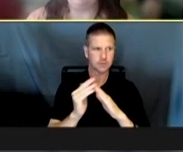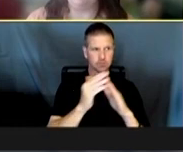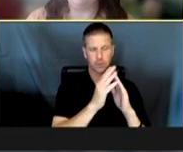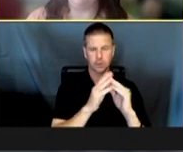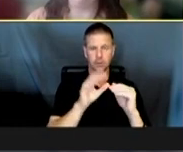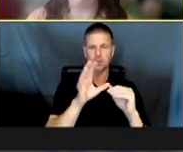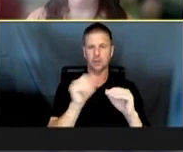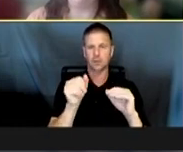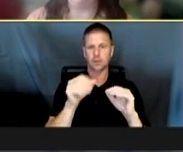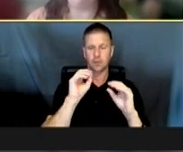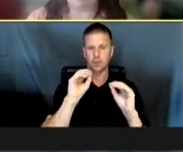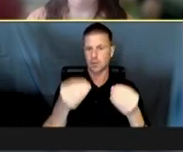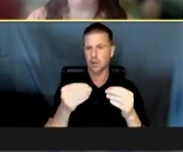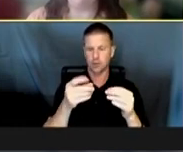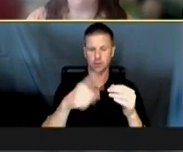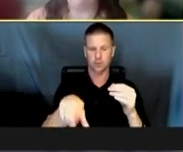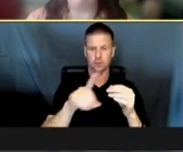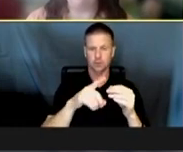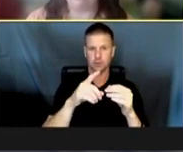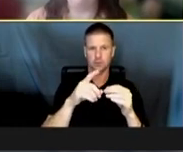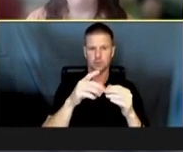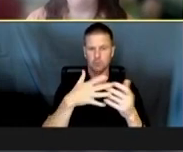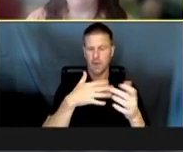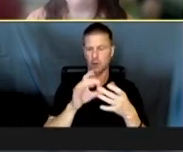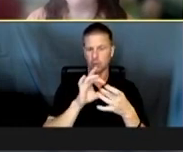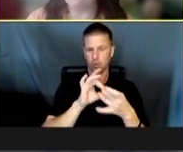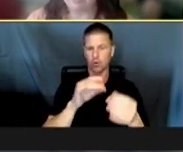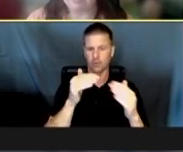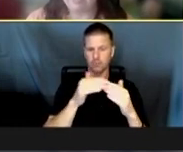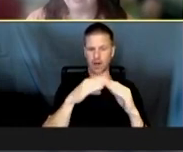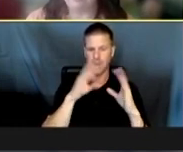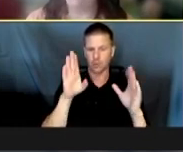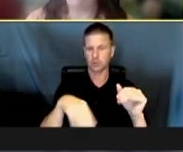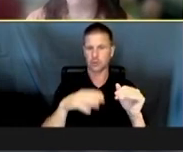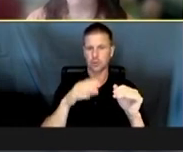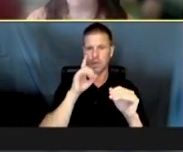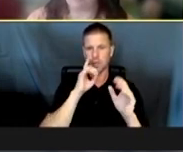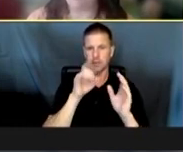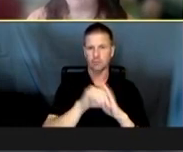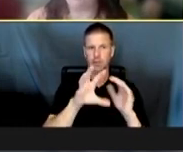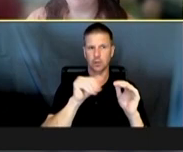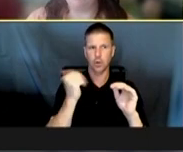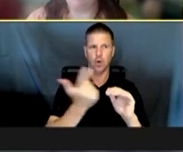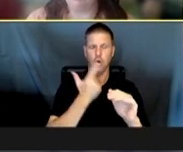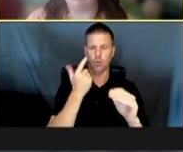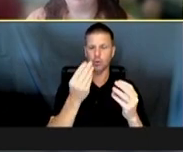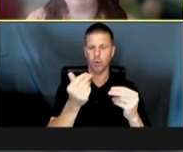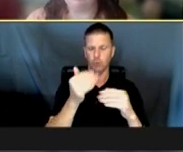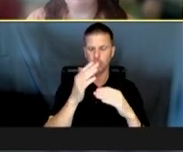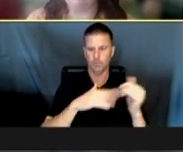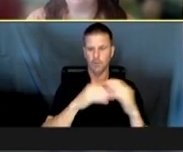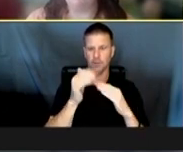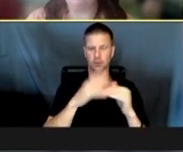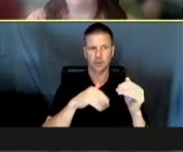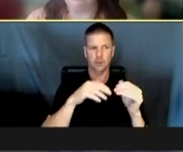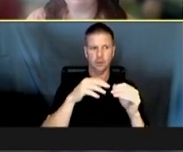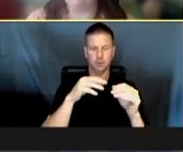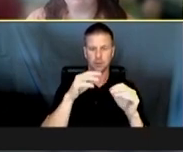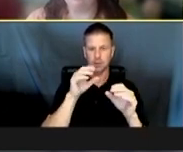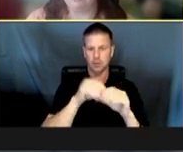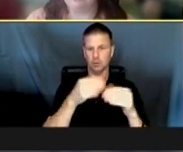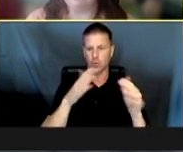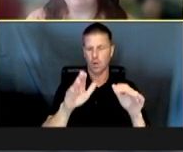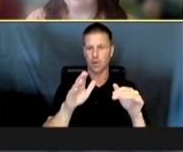And none of the matters regarding fair housing were identified. And all of the properties were built in such a manner as